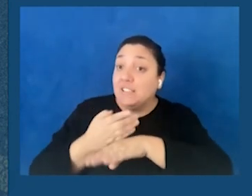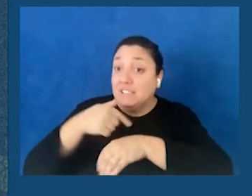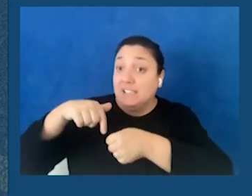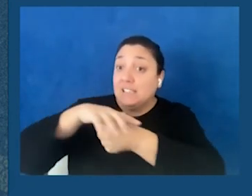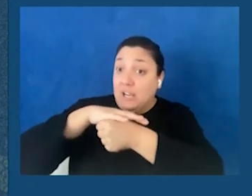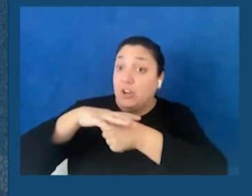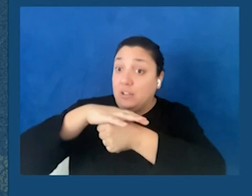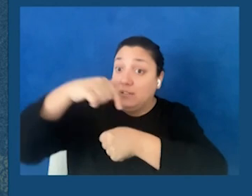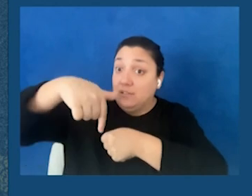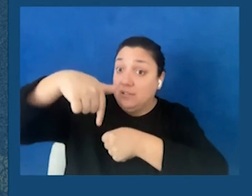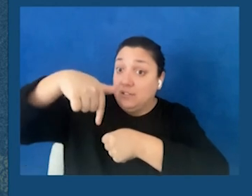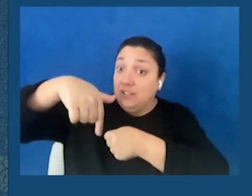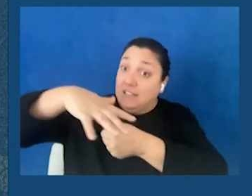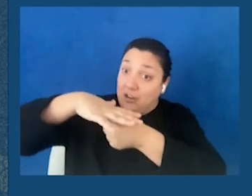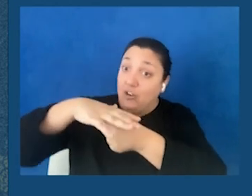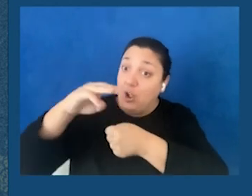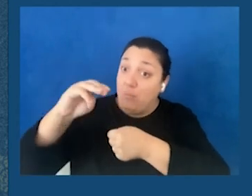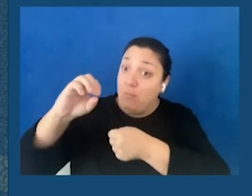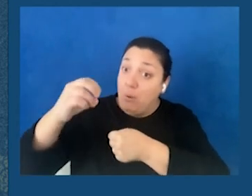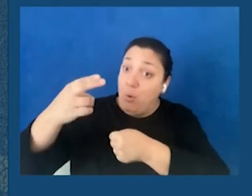Valley.